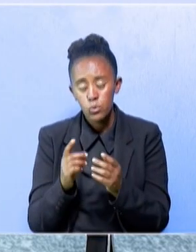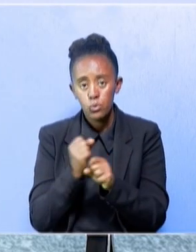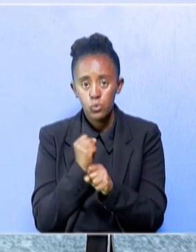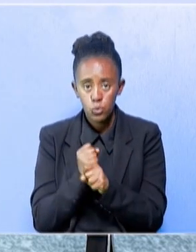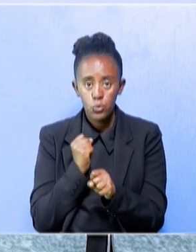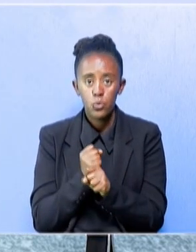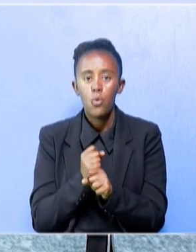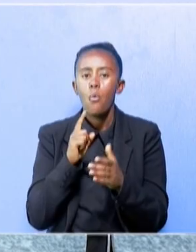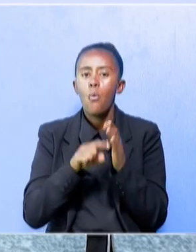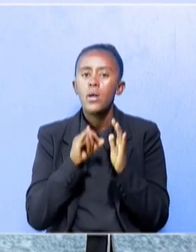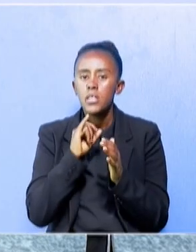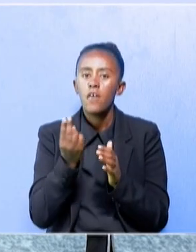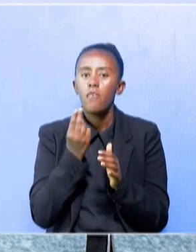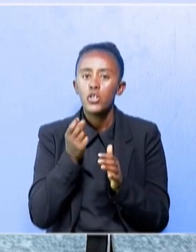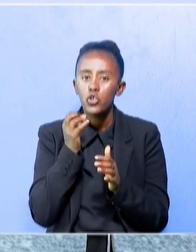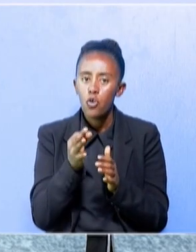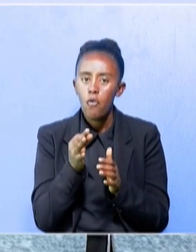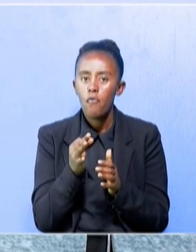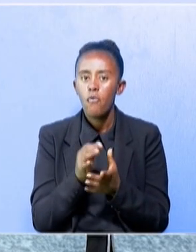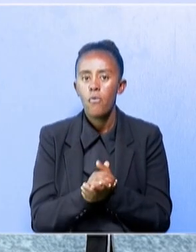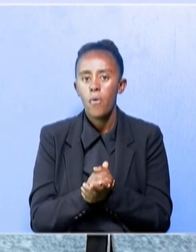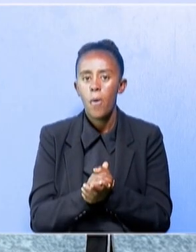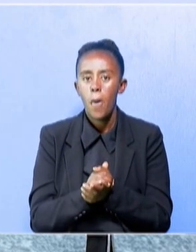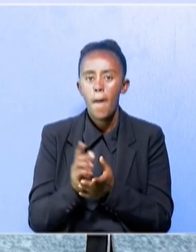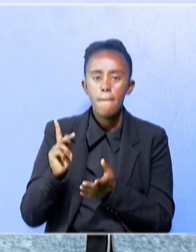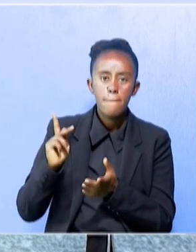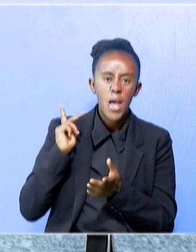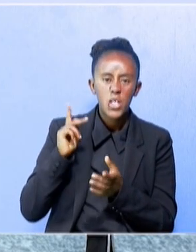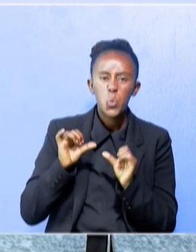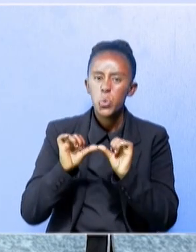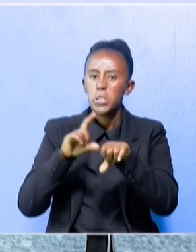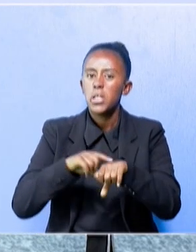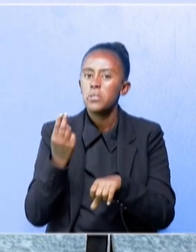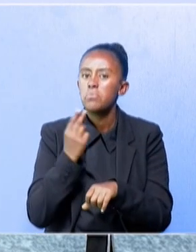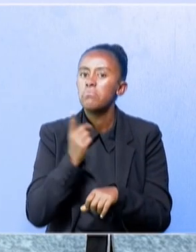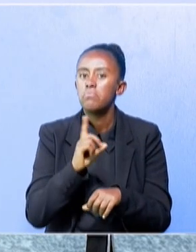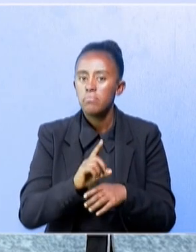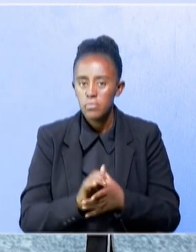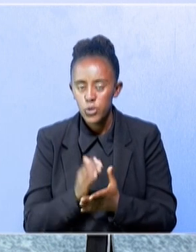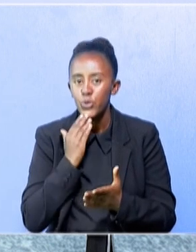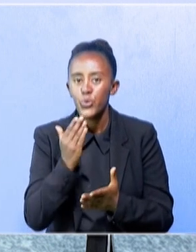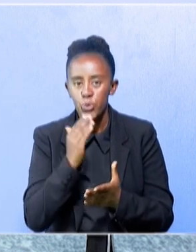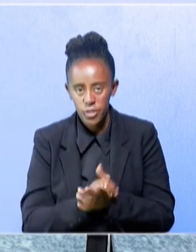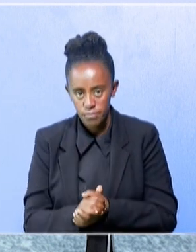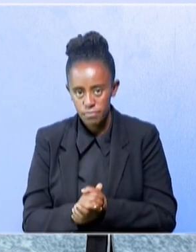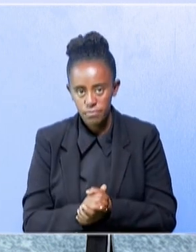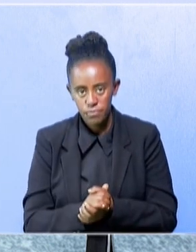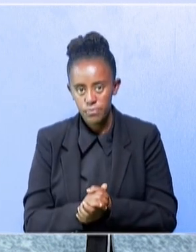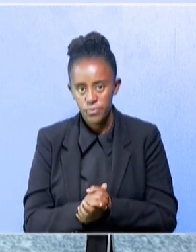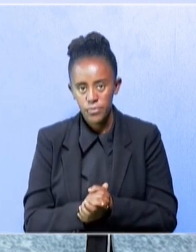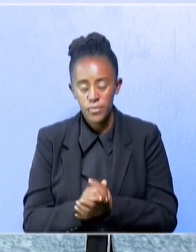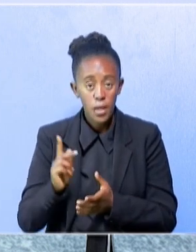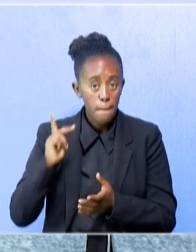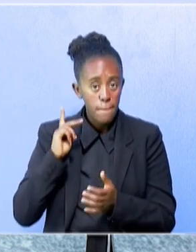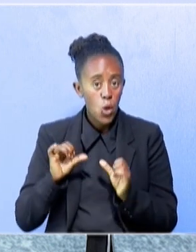do what is the function of past continuous tense. Good. So